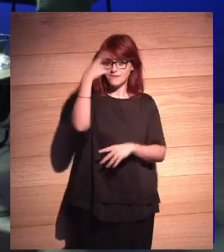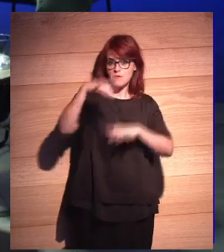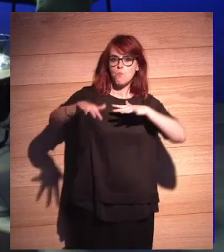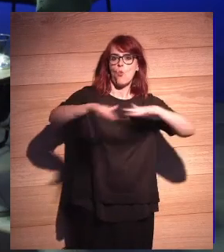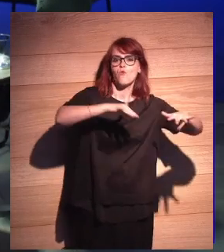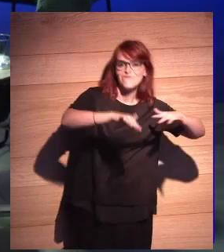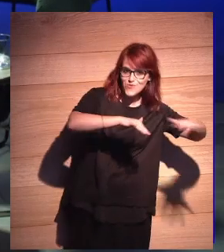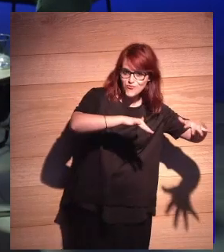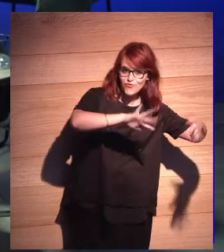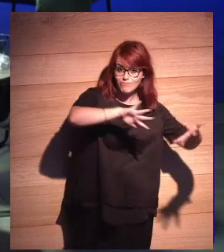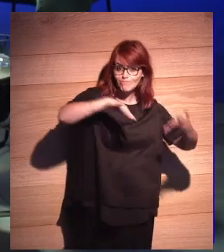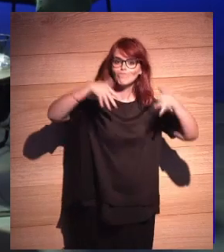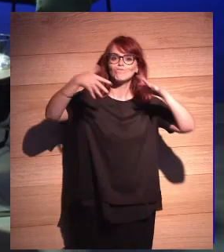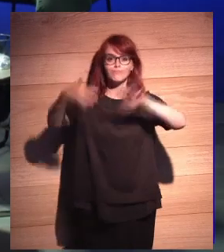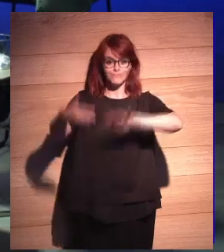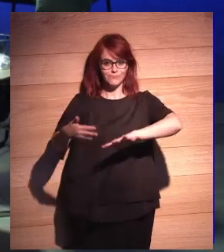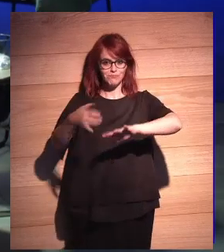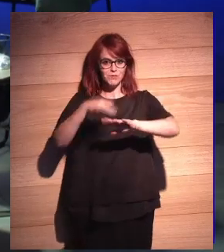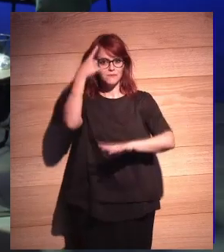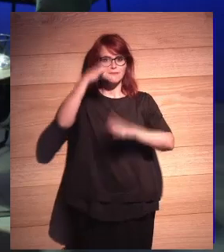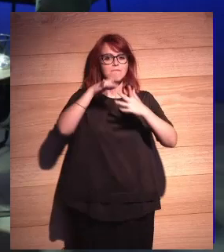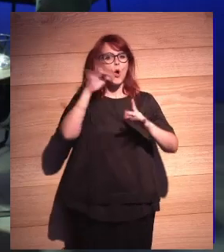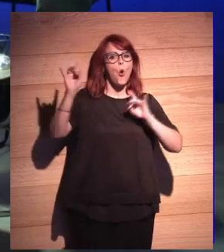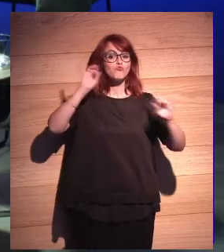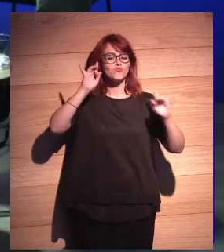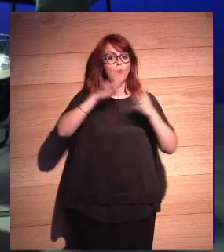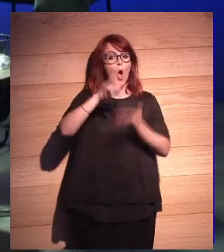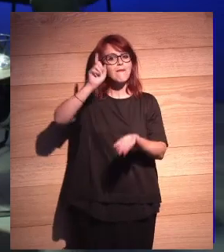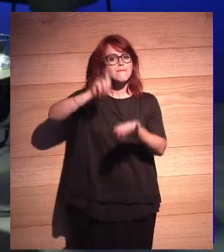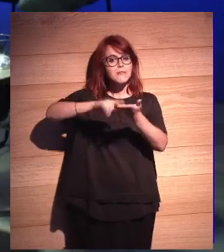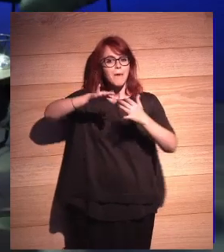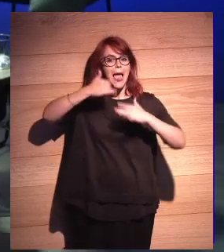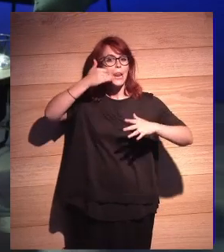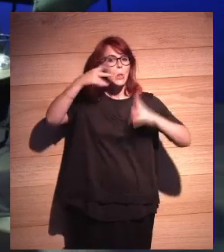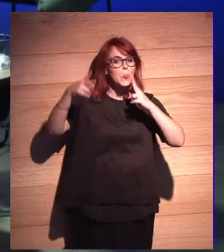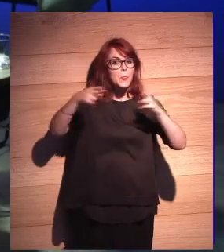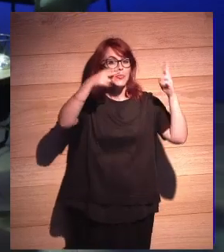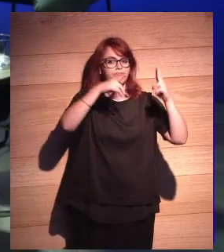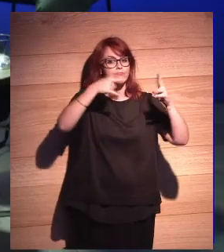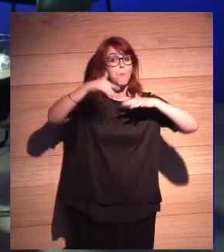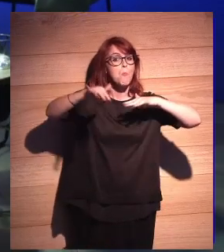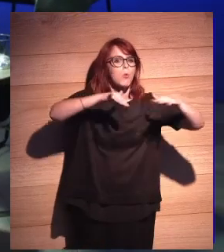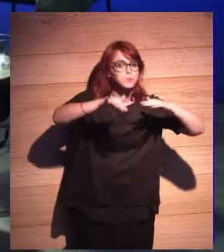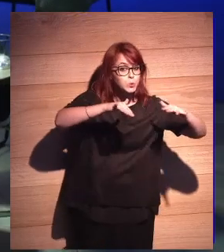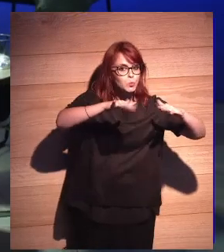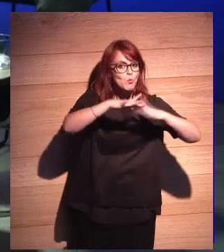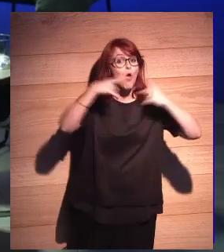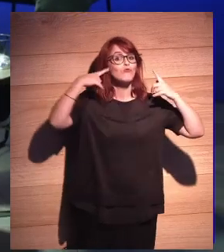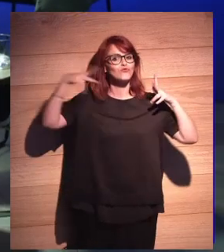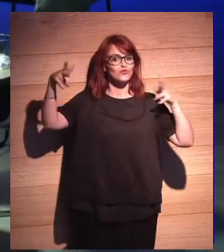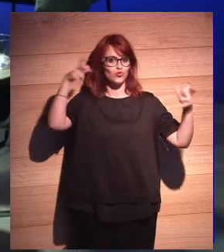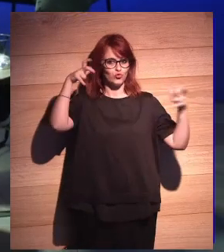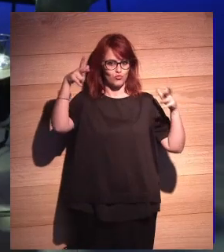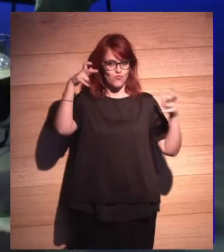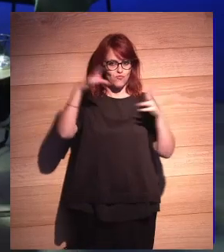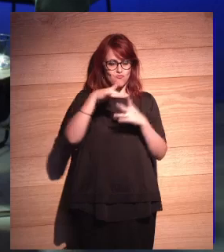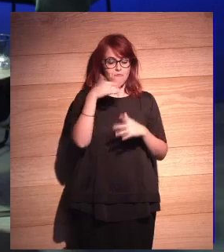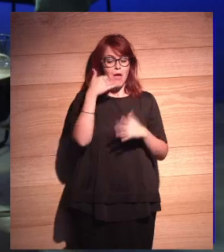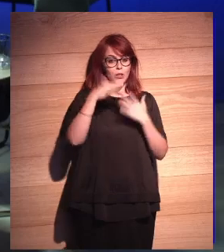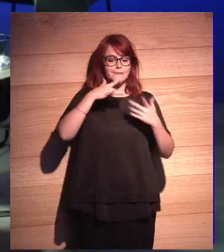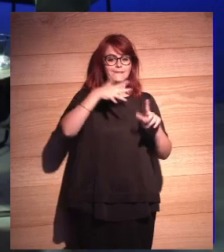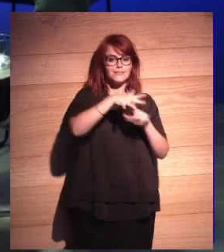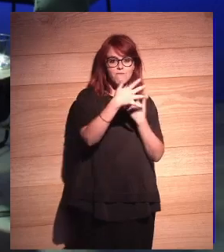into account that music comes from movement, we can create sounds and music with just a